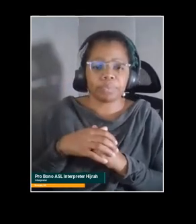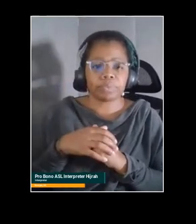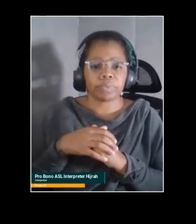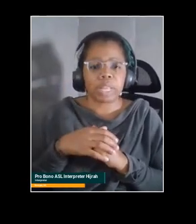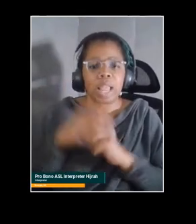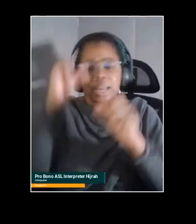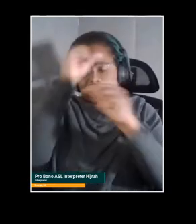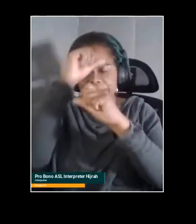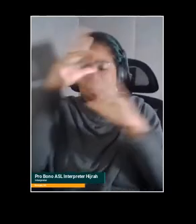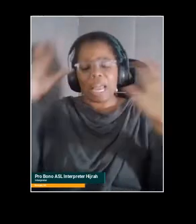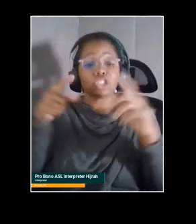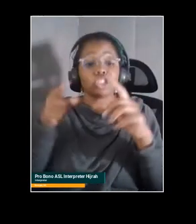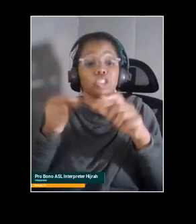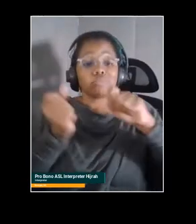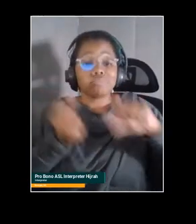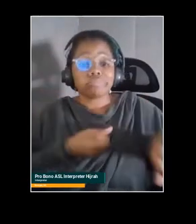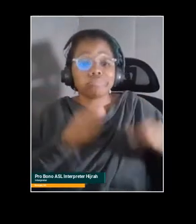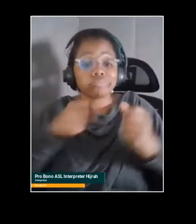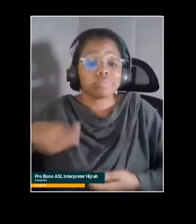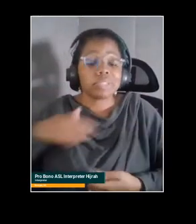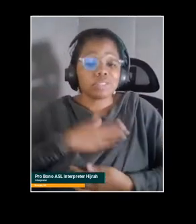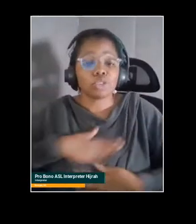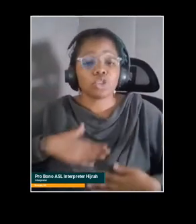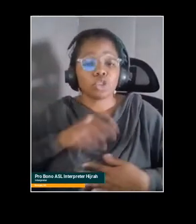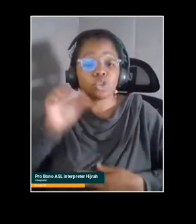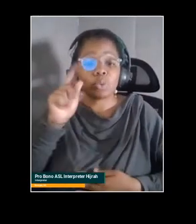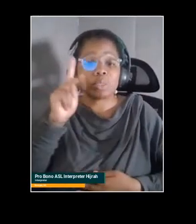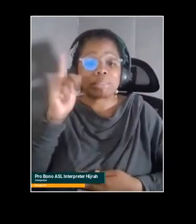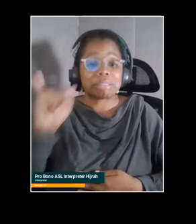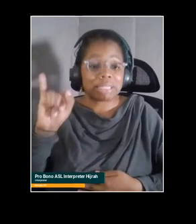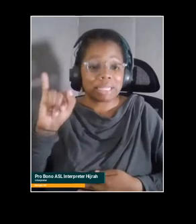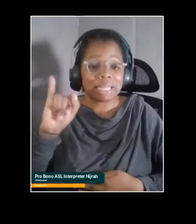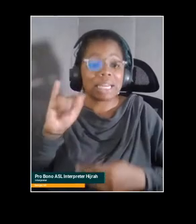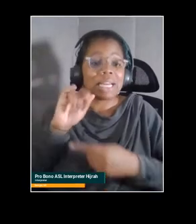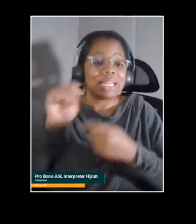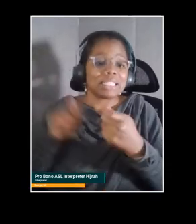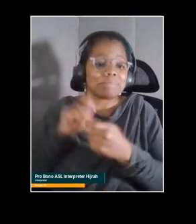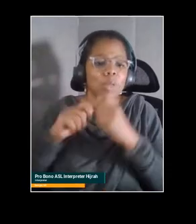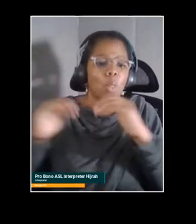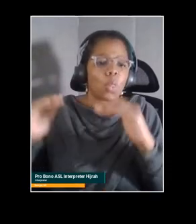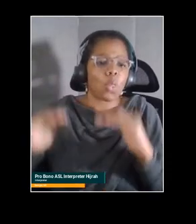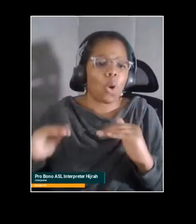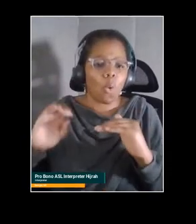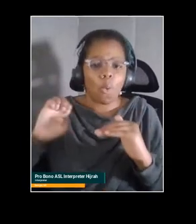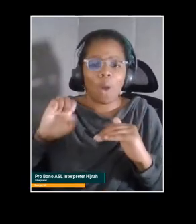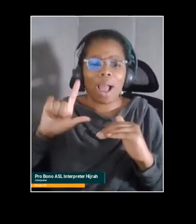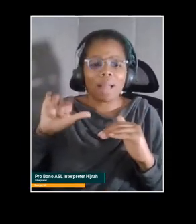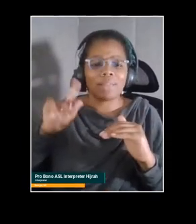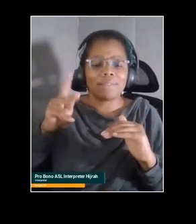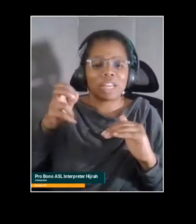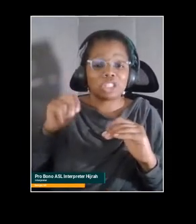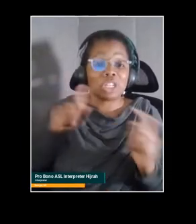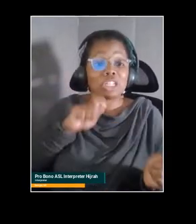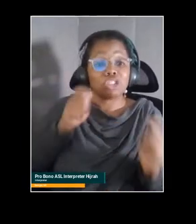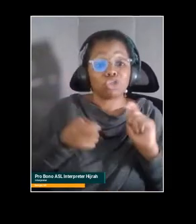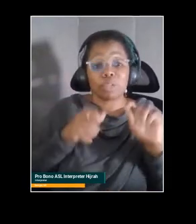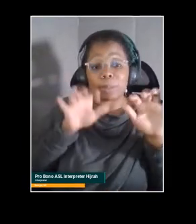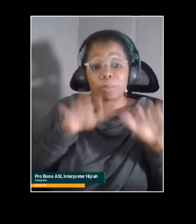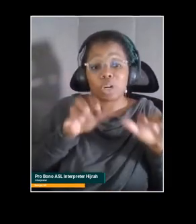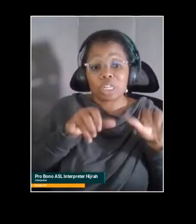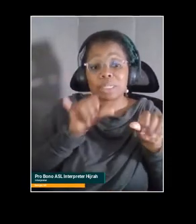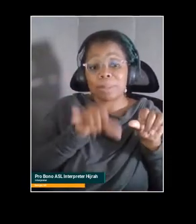Imagine you're a skier who likes to ski at a certain low elevation site. Altered precipitation patterns and